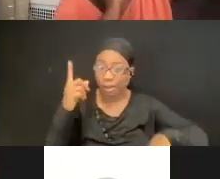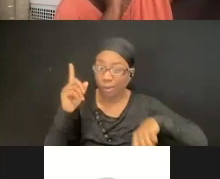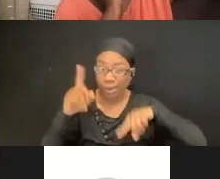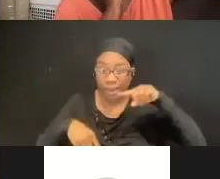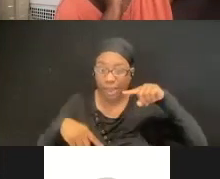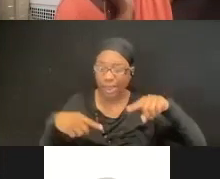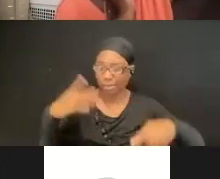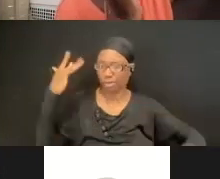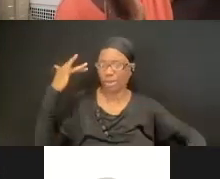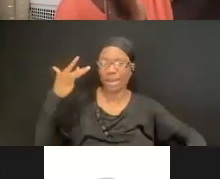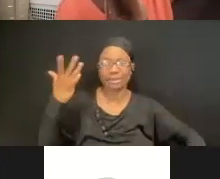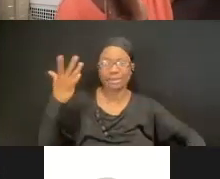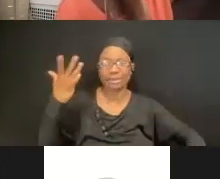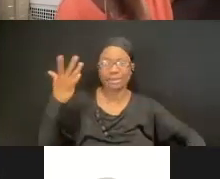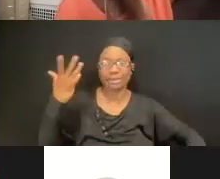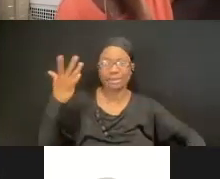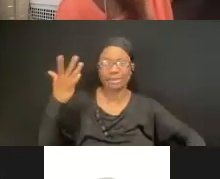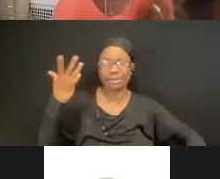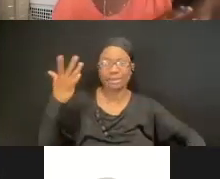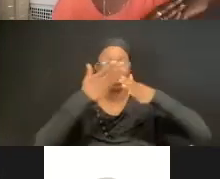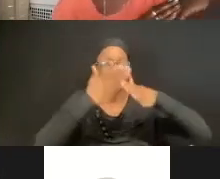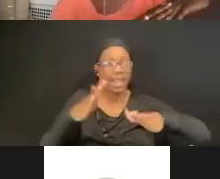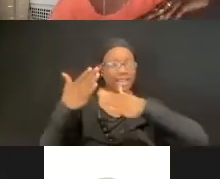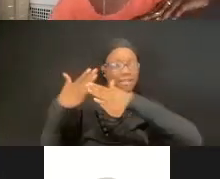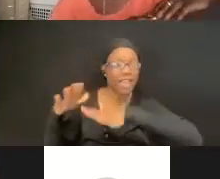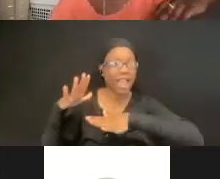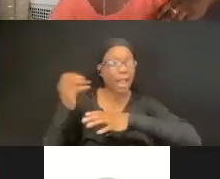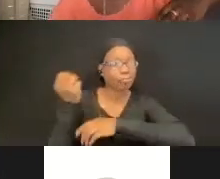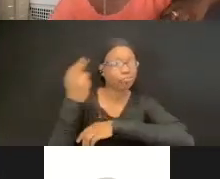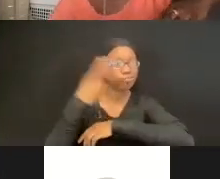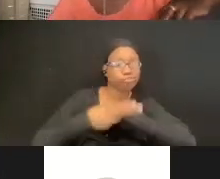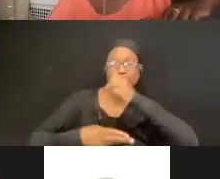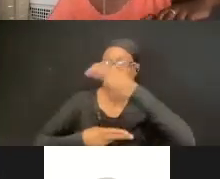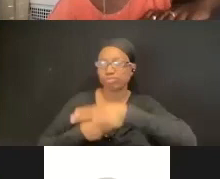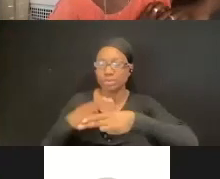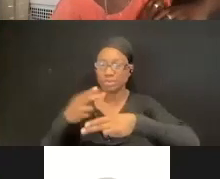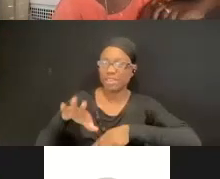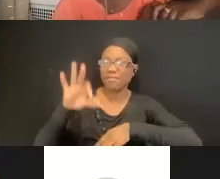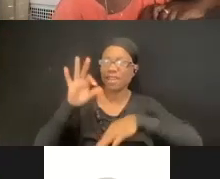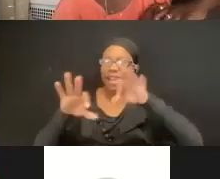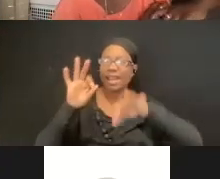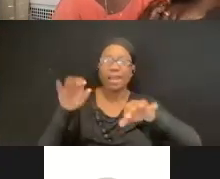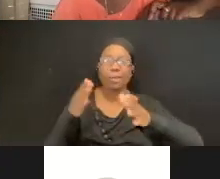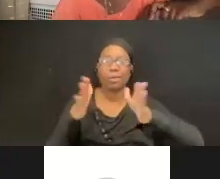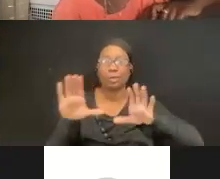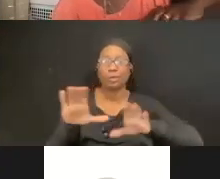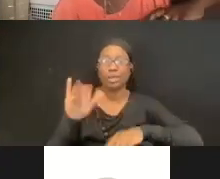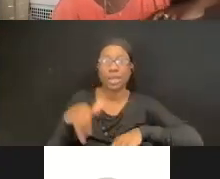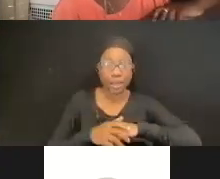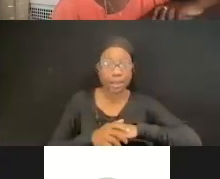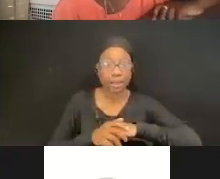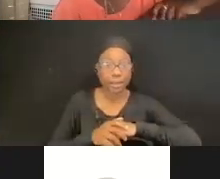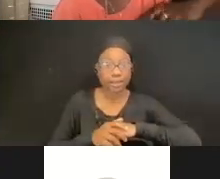you know, the system wants to divide and conquer. So they find a way to do that. Once people start caring, even if it doesn't